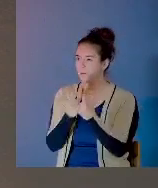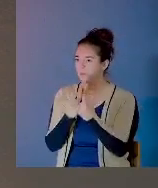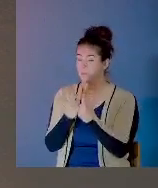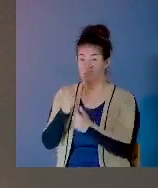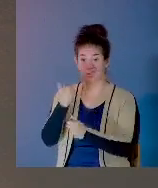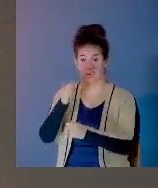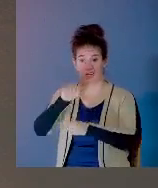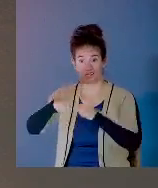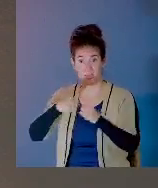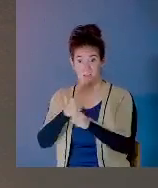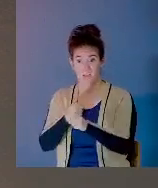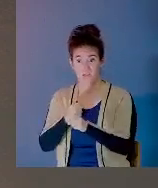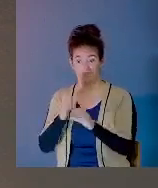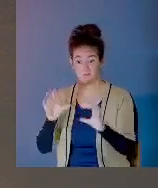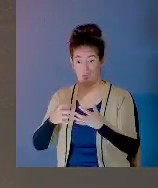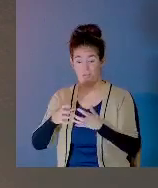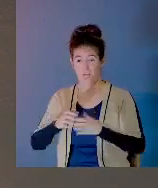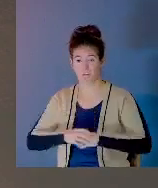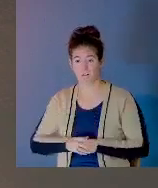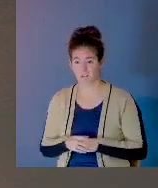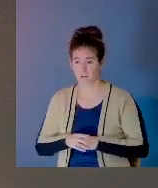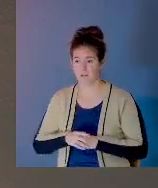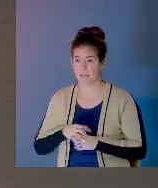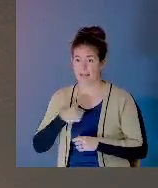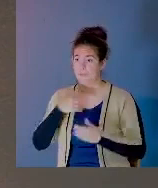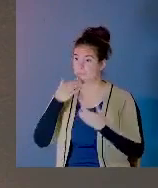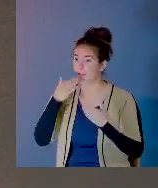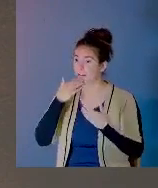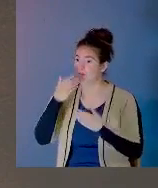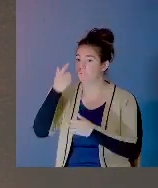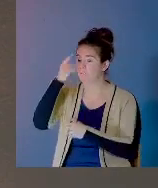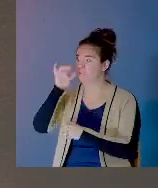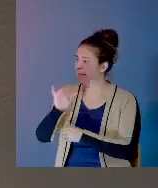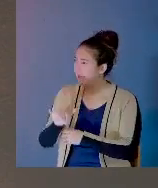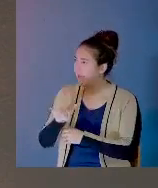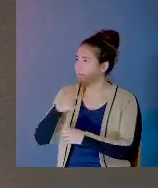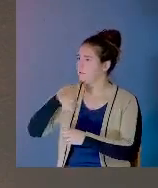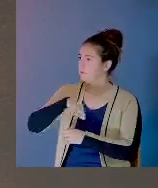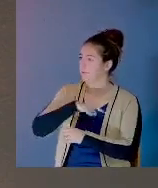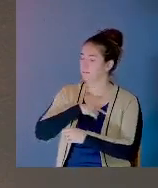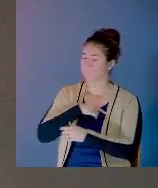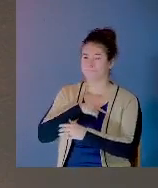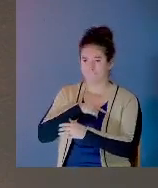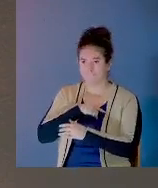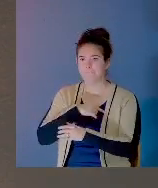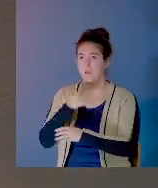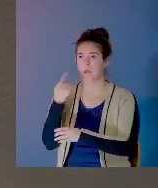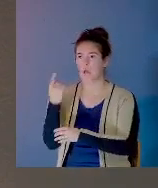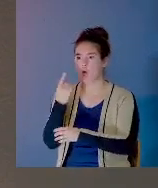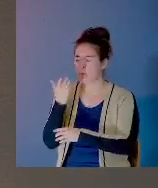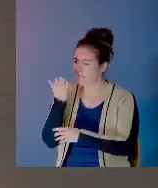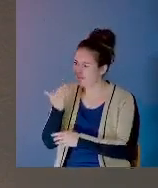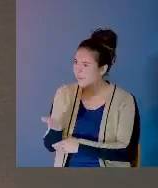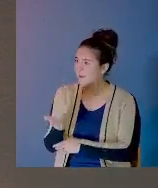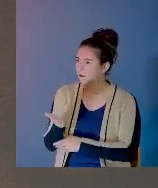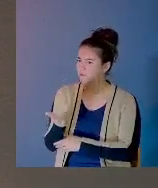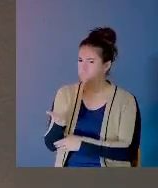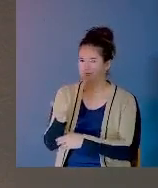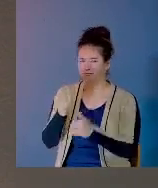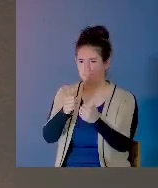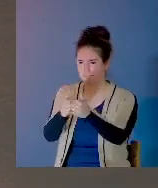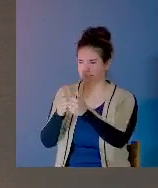thankful for that because we're always there for each other. I'm thankful for all my new friends here,